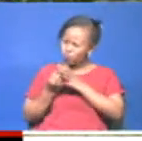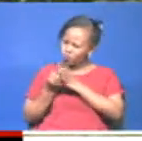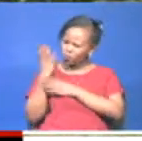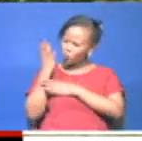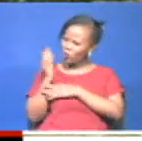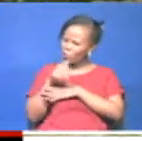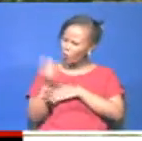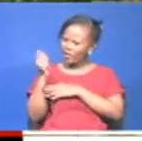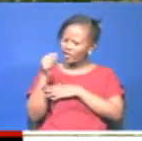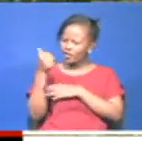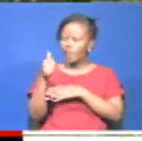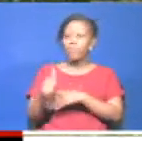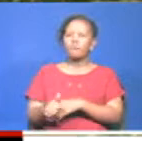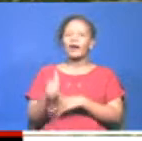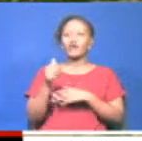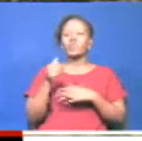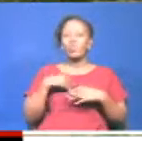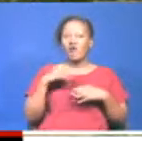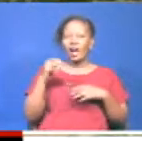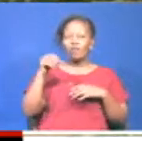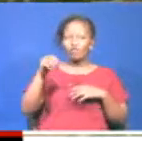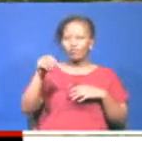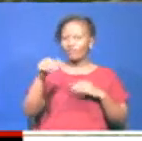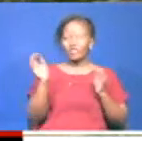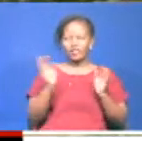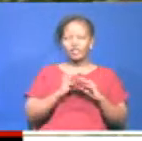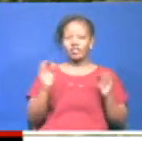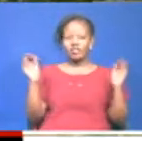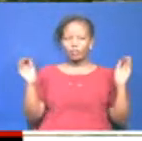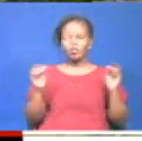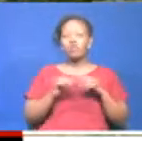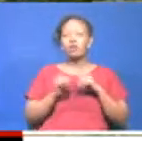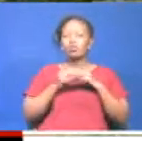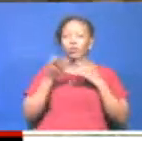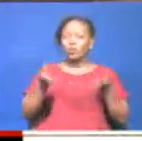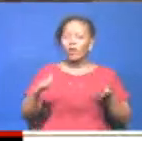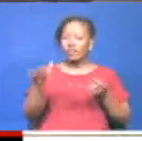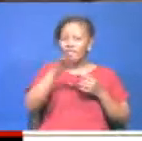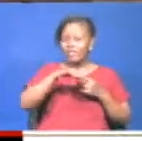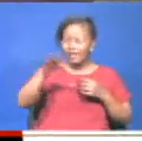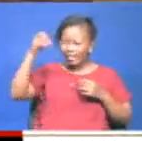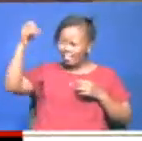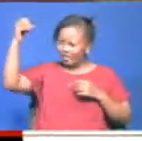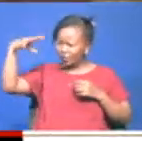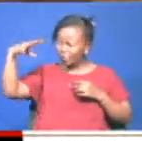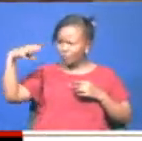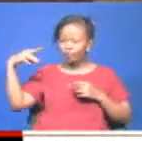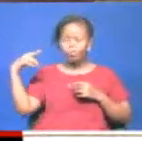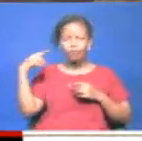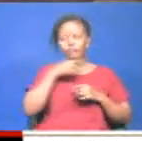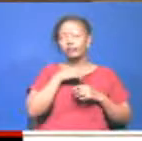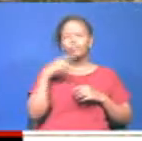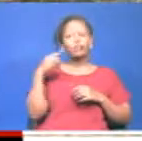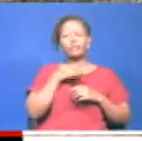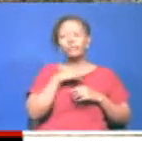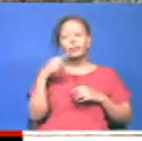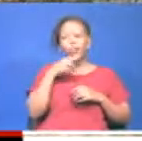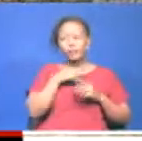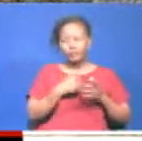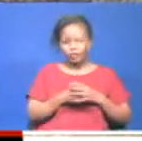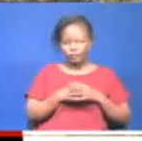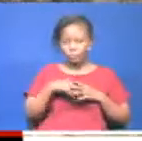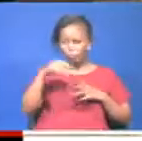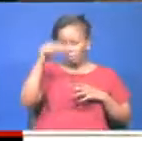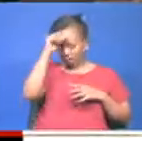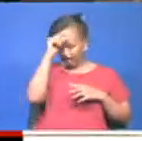amekosa mbolea na tena na kulingana na jua ya hapa ni kubwa. The government hived off Kirima sub-county in Laikipia West